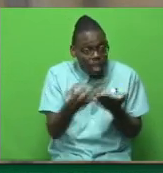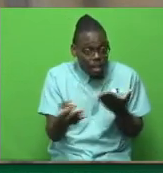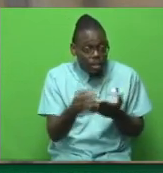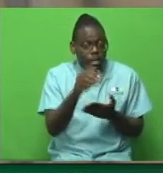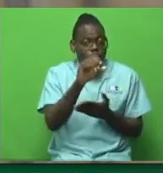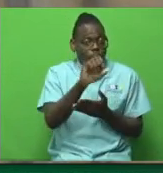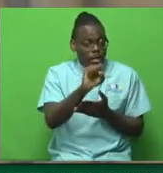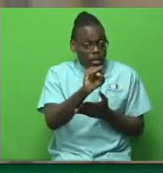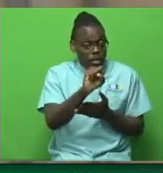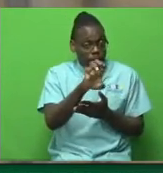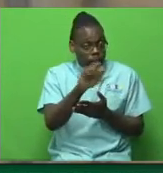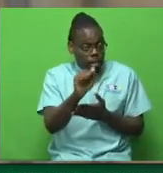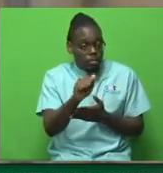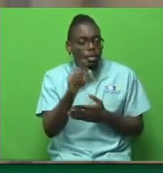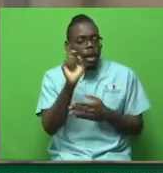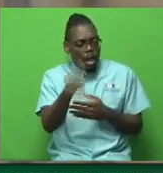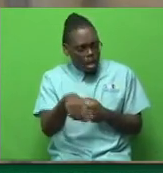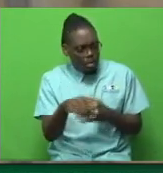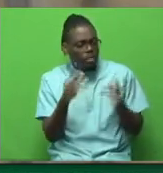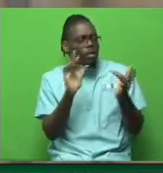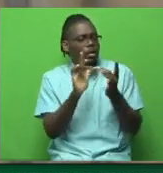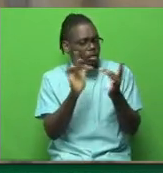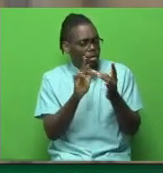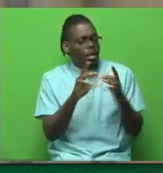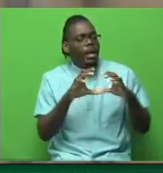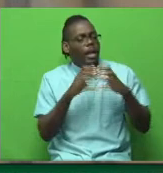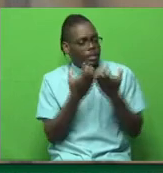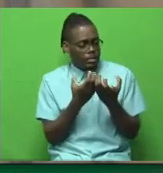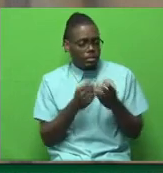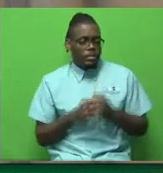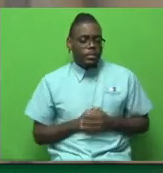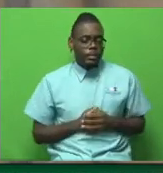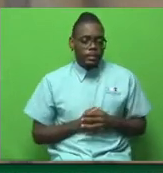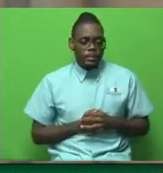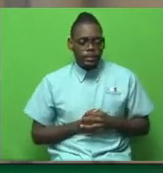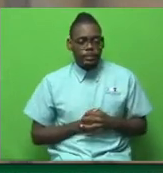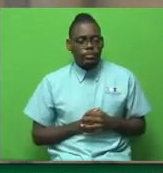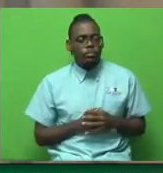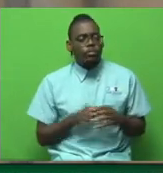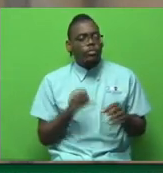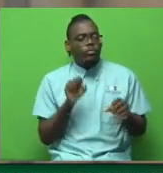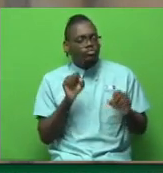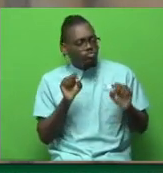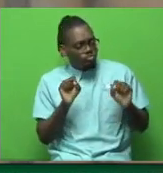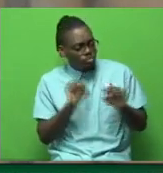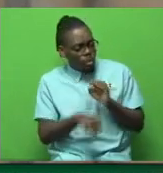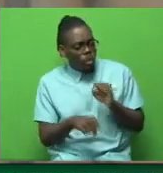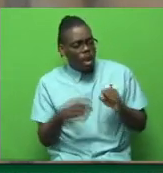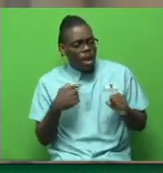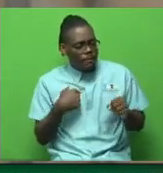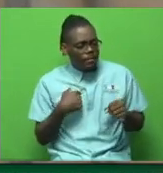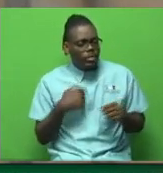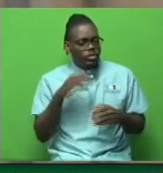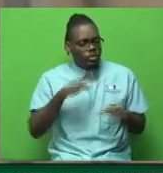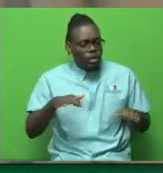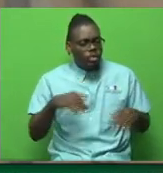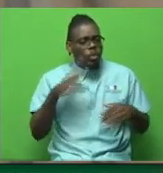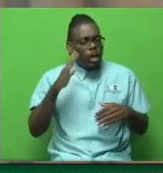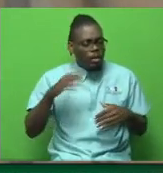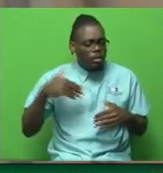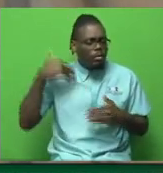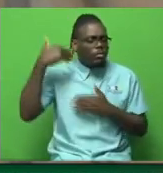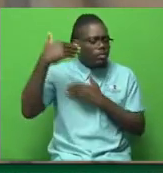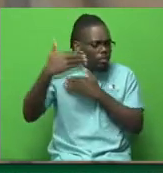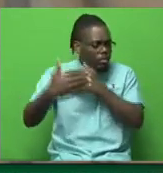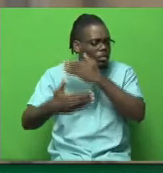online version so therefore they will have familiarity with the online environment the ebook platform being procured